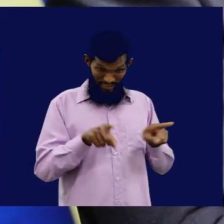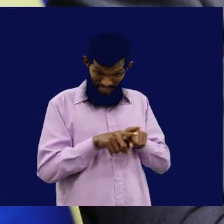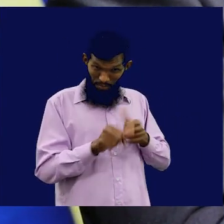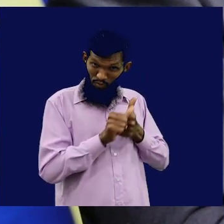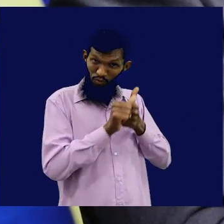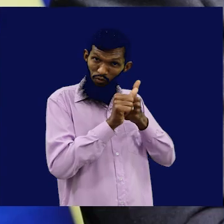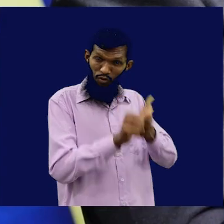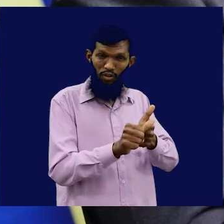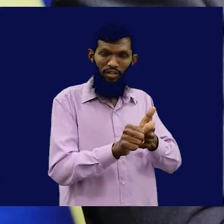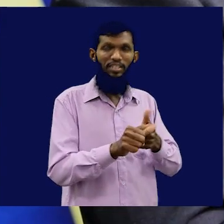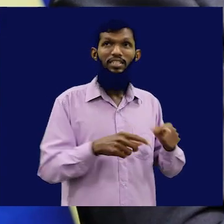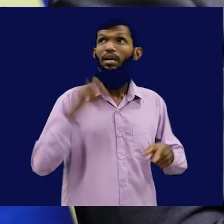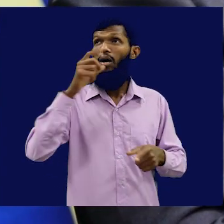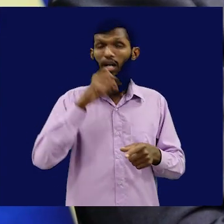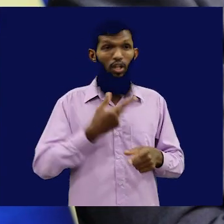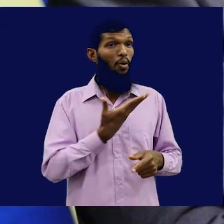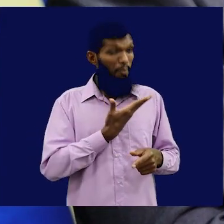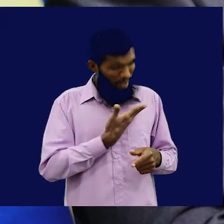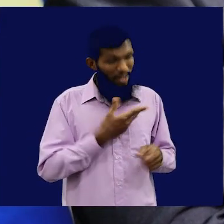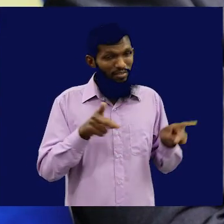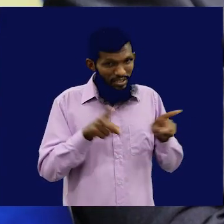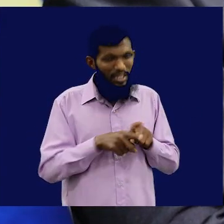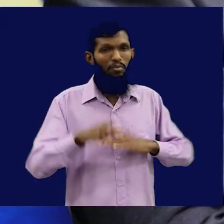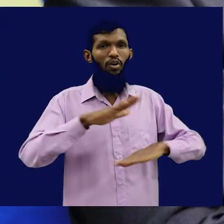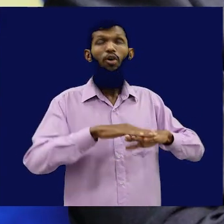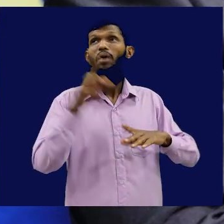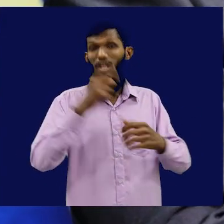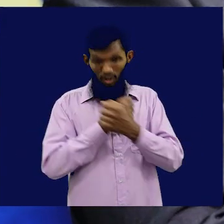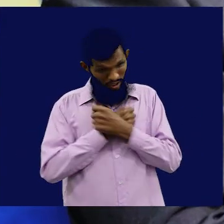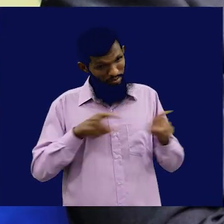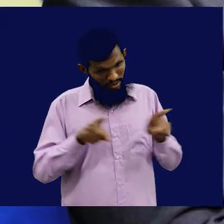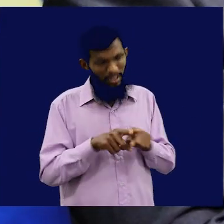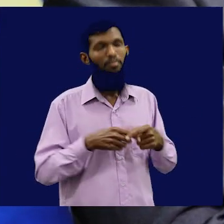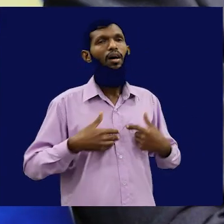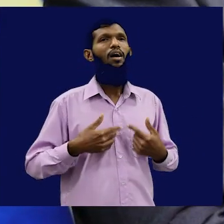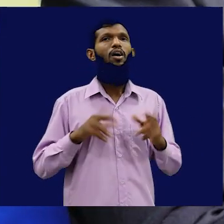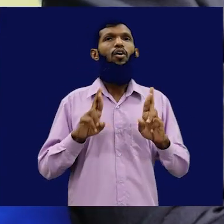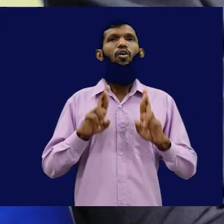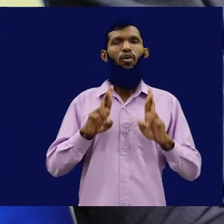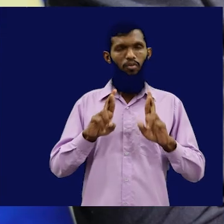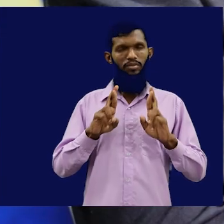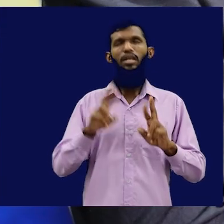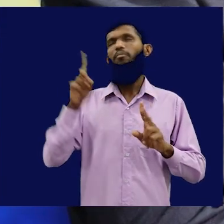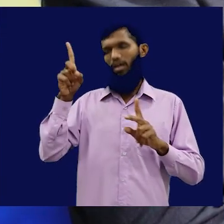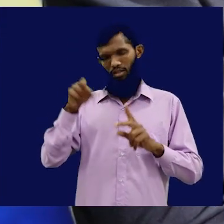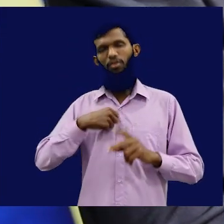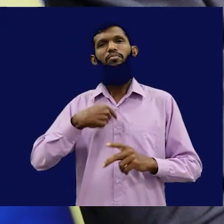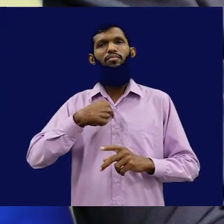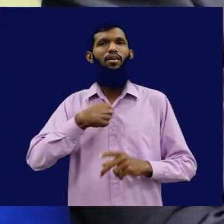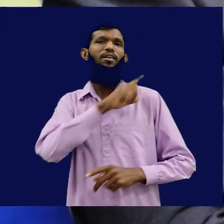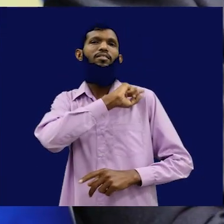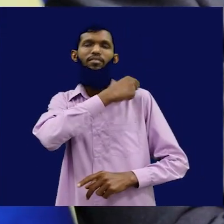of Hajj as they were prescribed by Allah and in the manner that Allah loves, he has the hopes